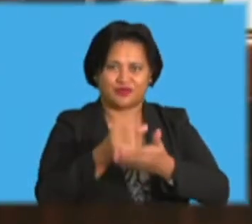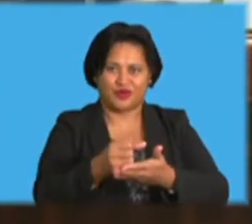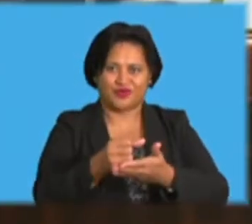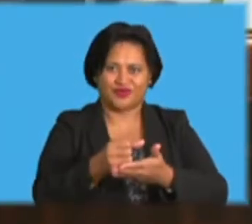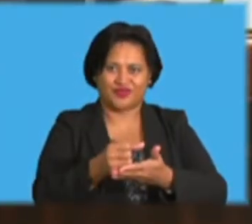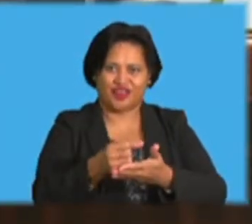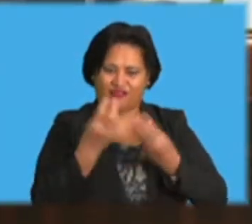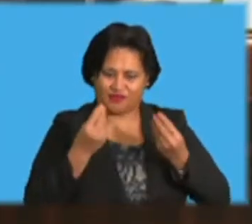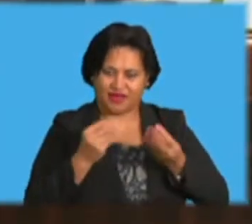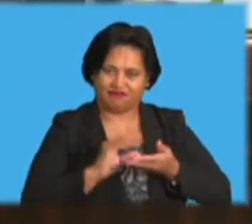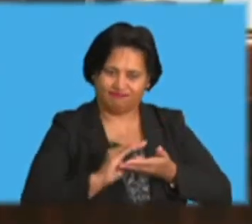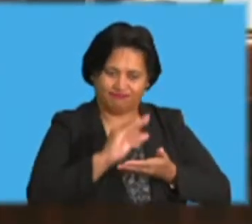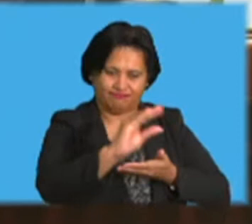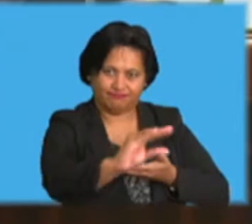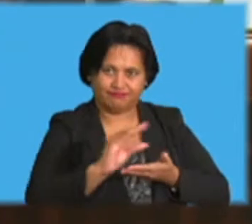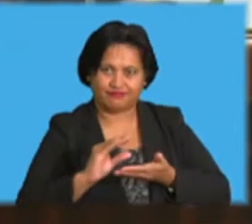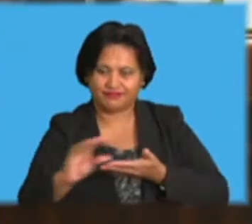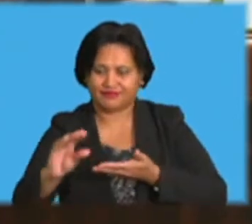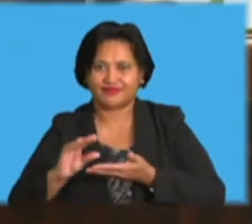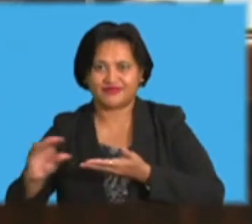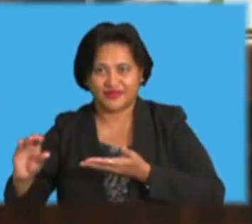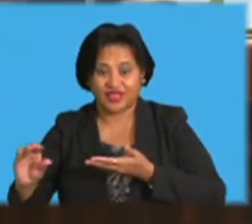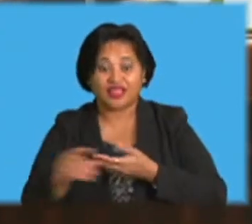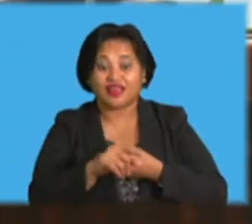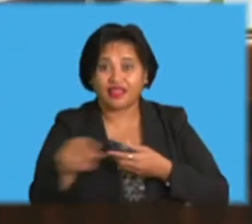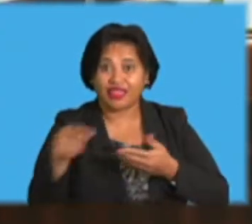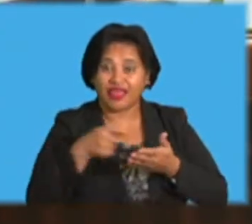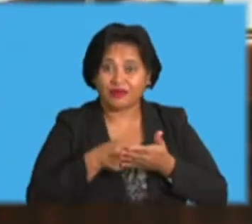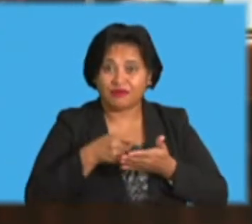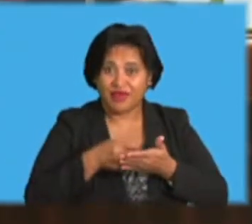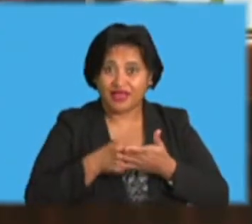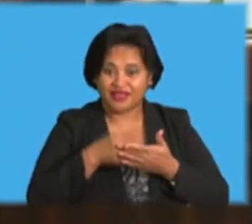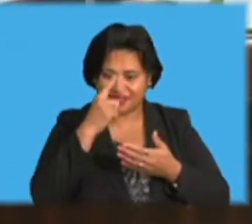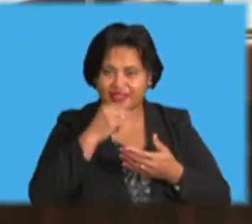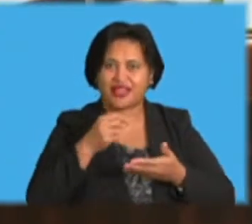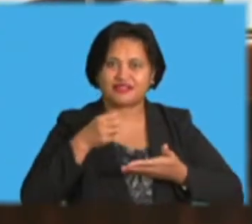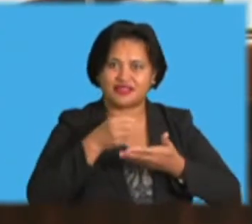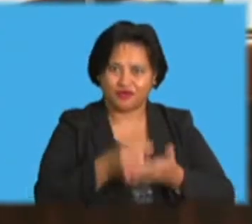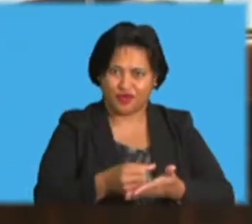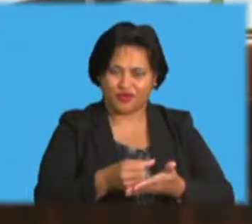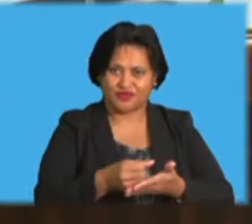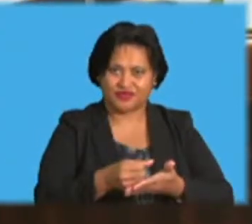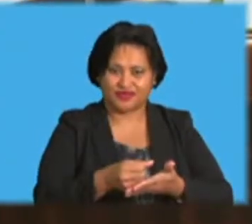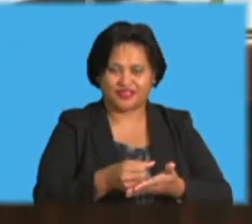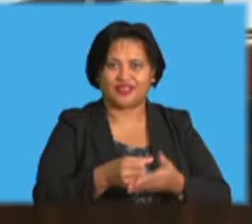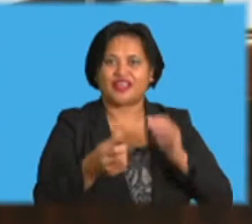for funds from which it is able to make grants to national sports organizations